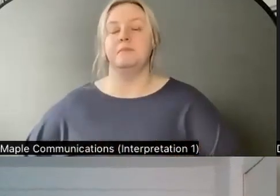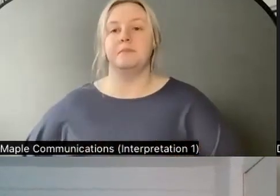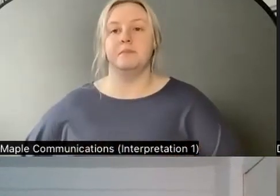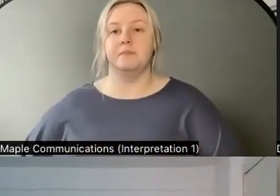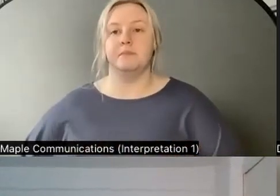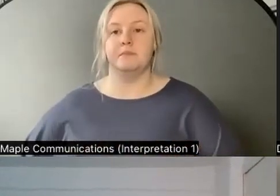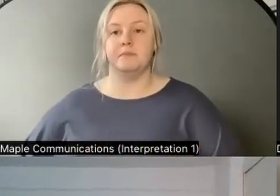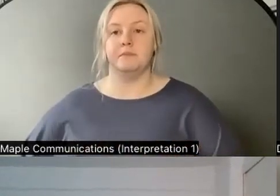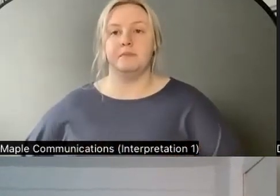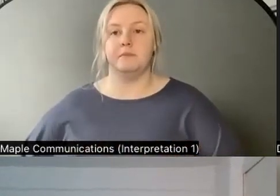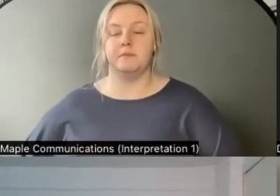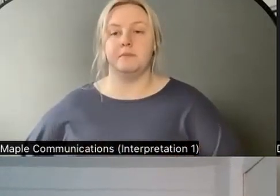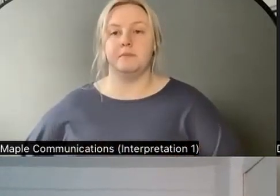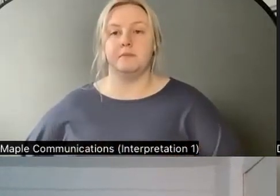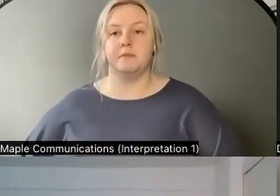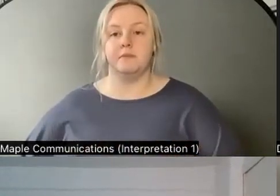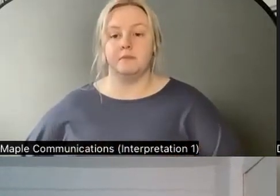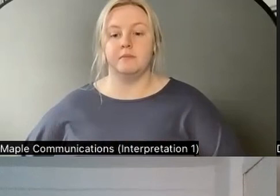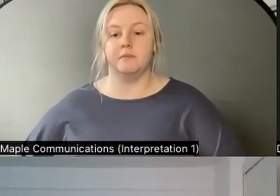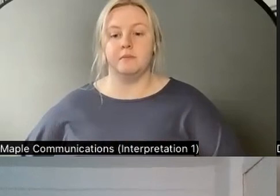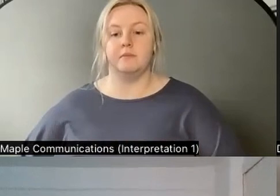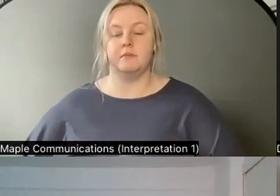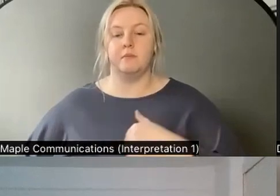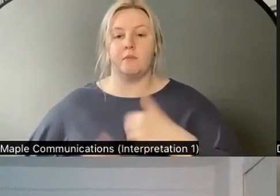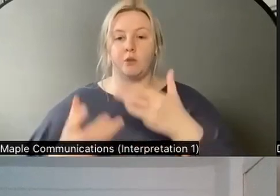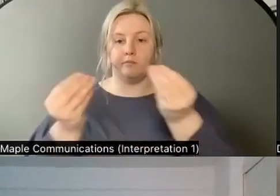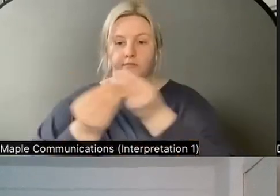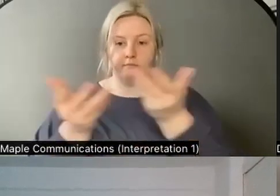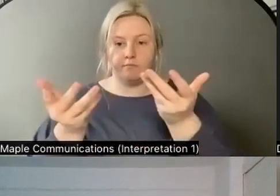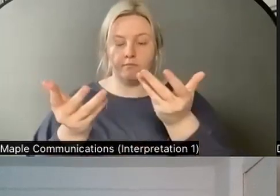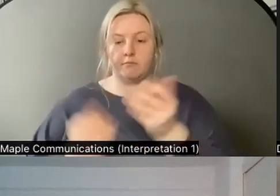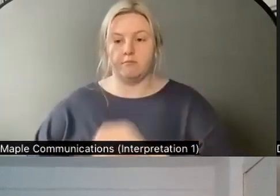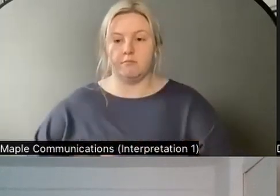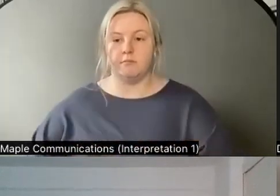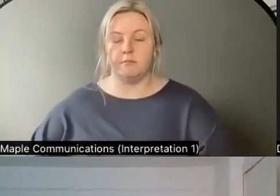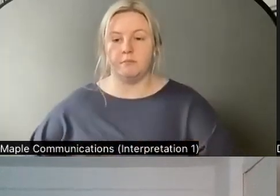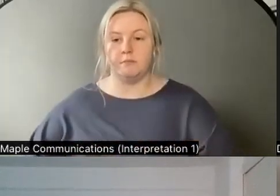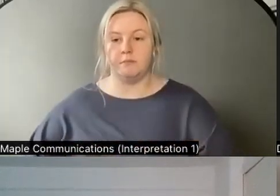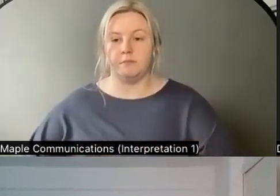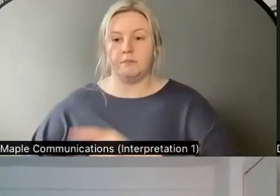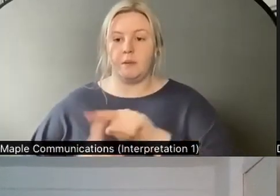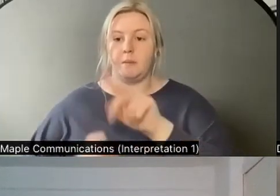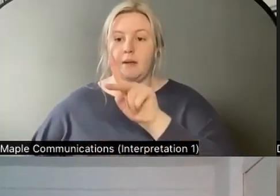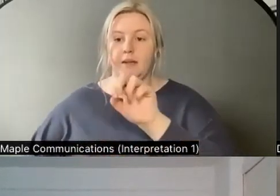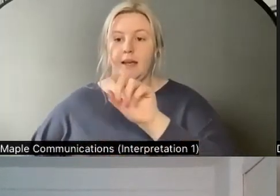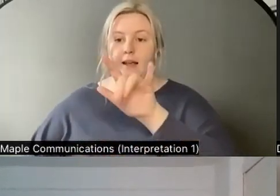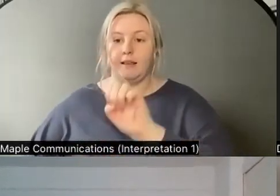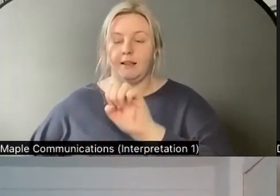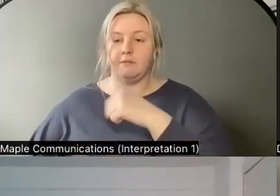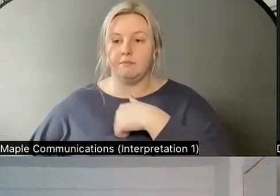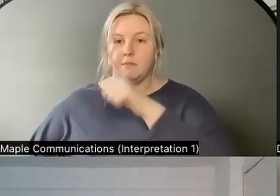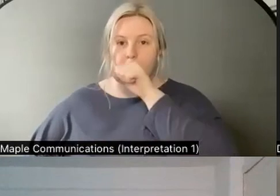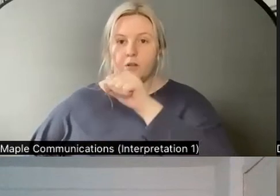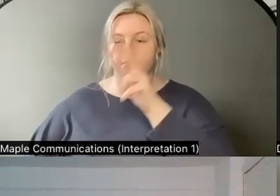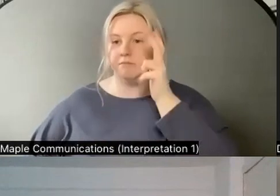So yeah, I just want to note that for both of your sakes. But Kaylee, I would love to hear from